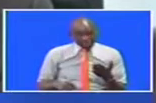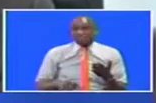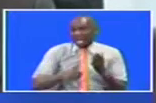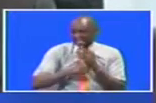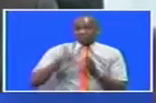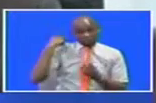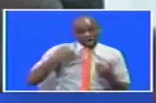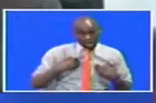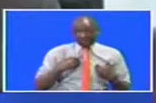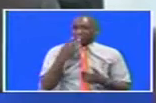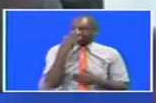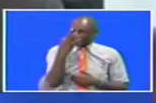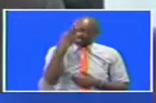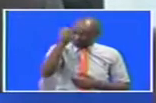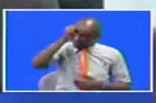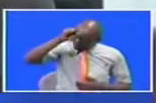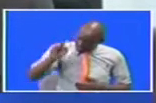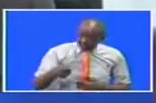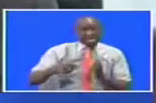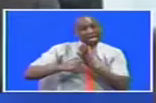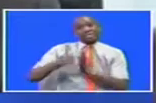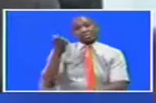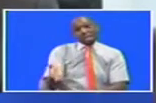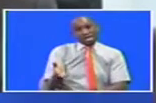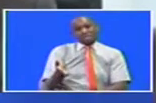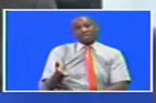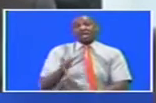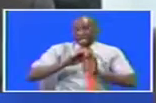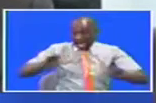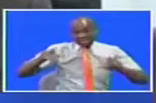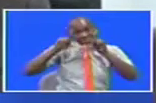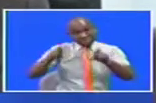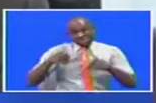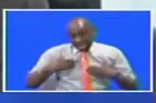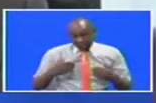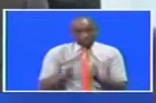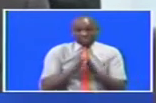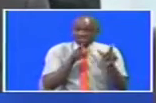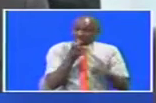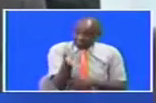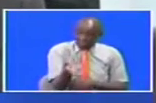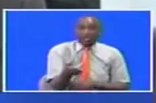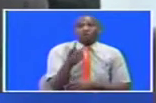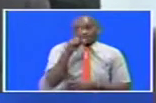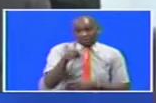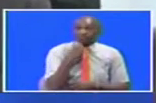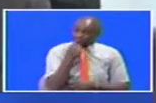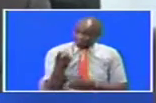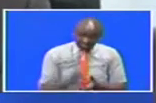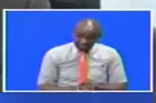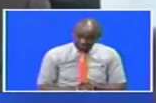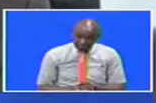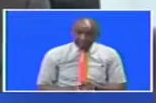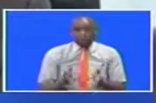taken amounting to 35,000. Title deeds and certificates of lease, 1,500.